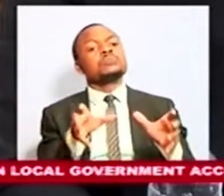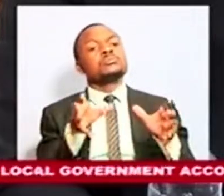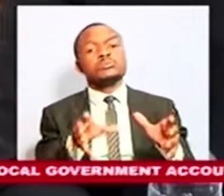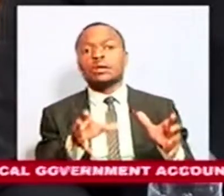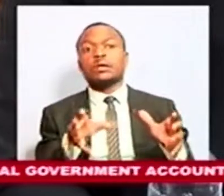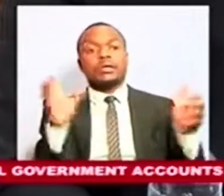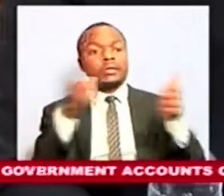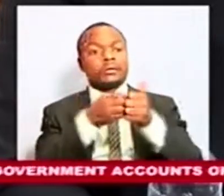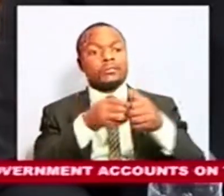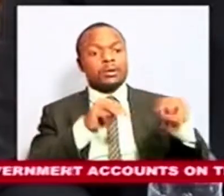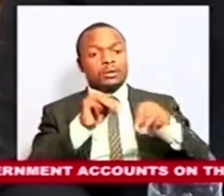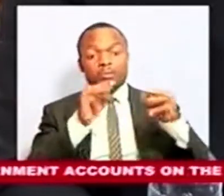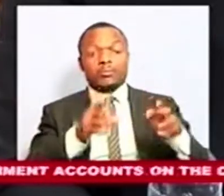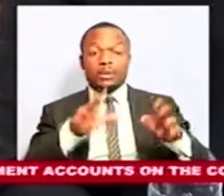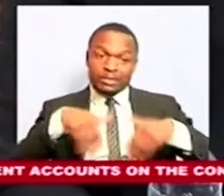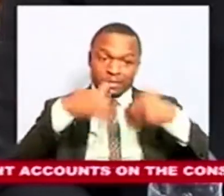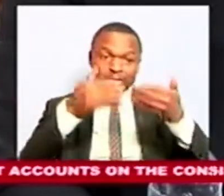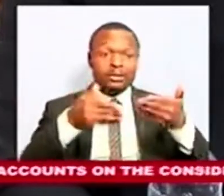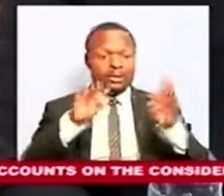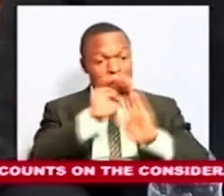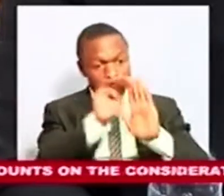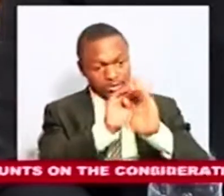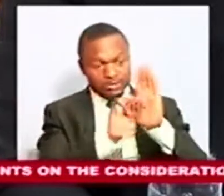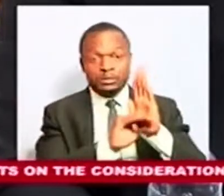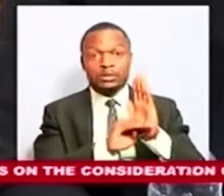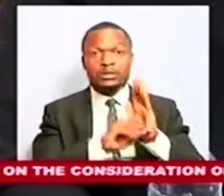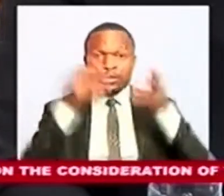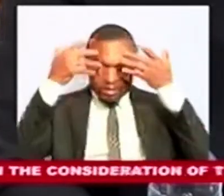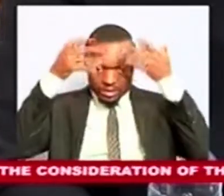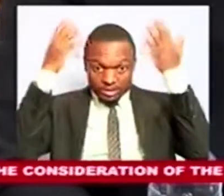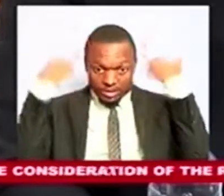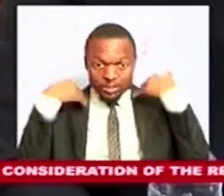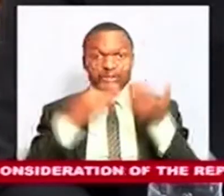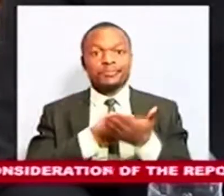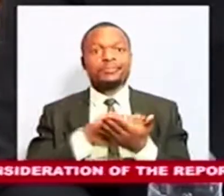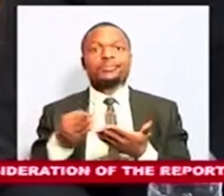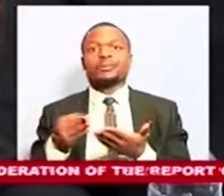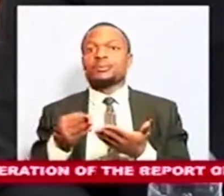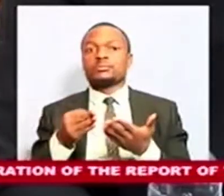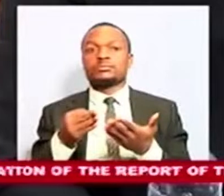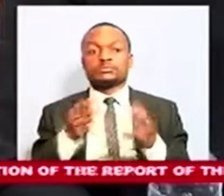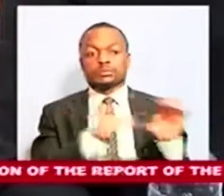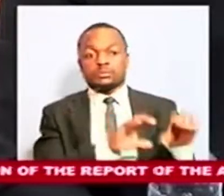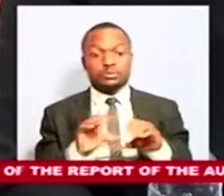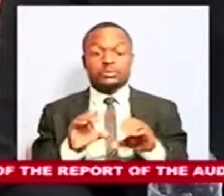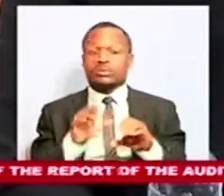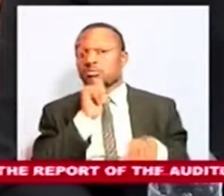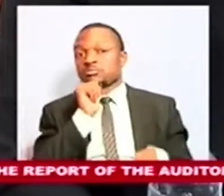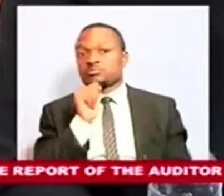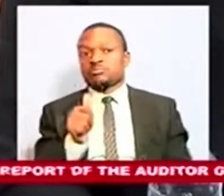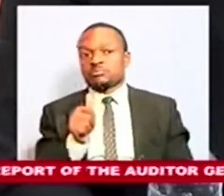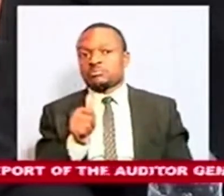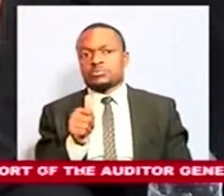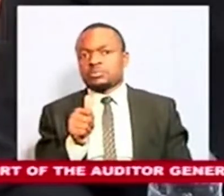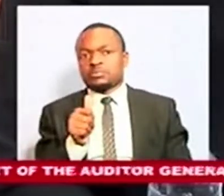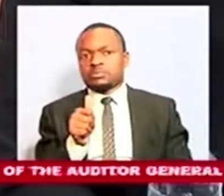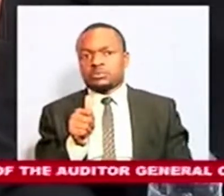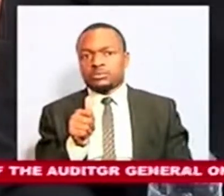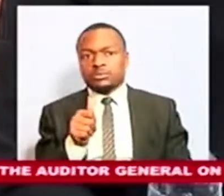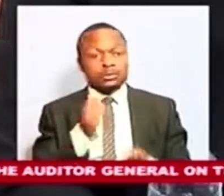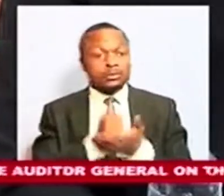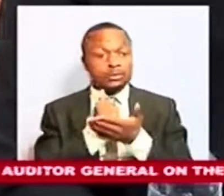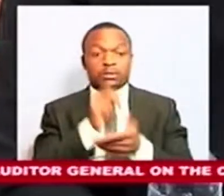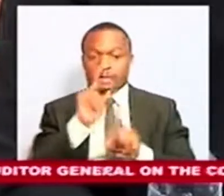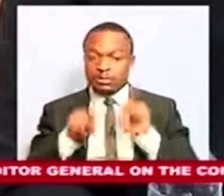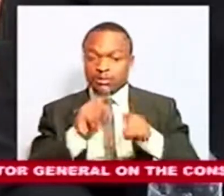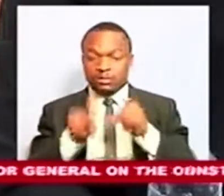manager to release the list, which Atlas Mara has failed to do. Not that we are not helping the